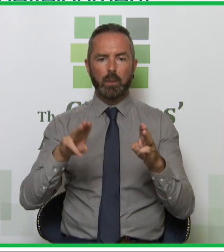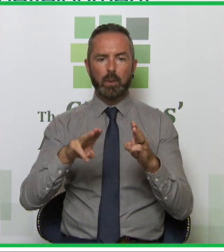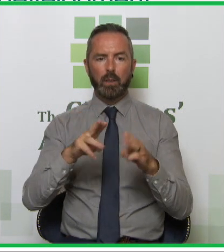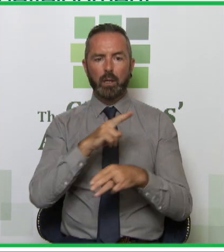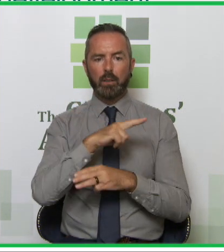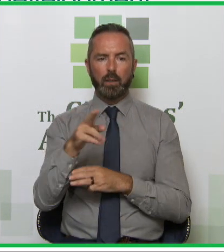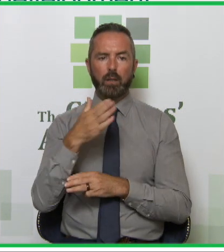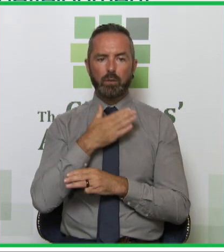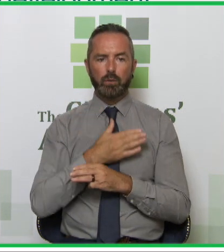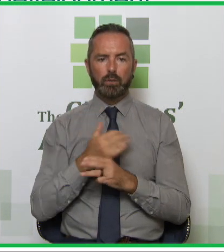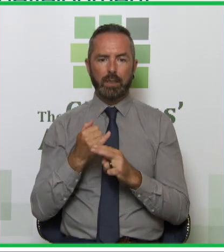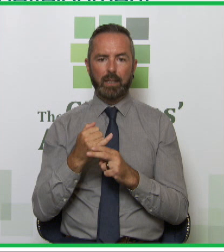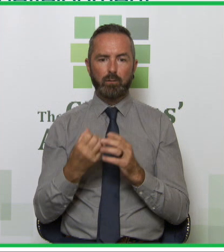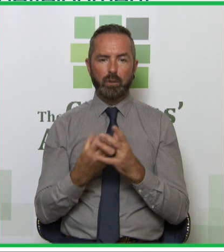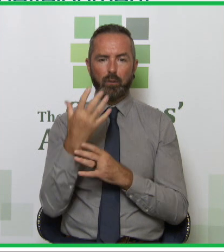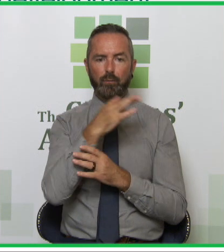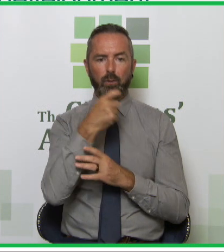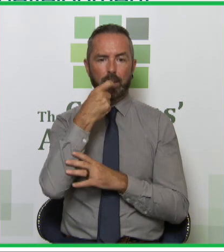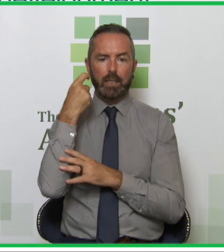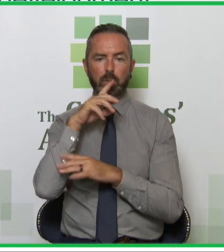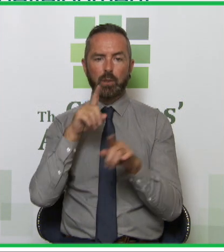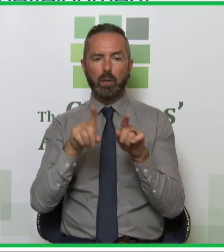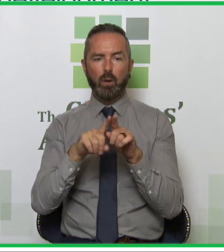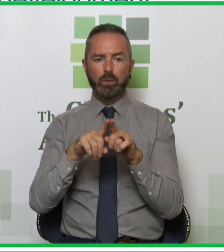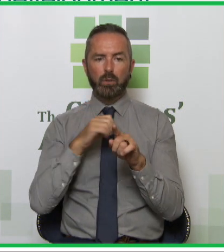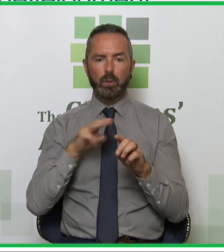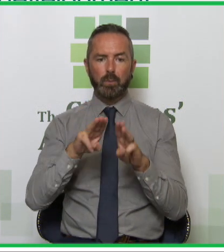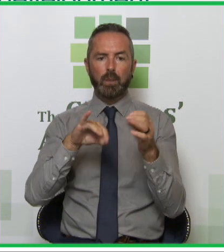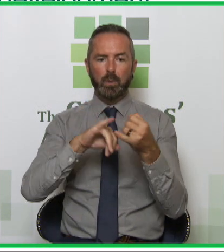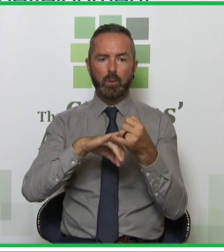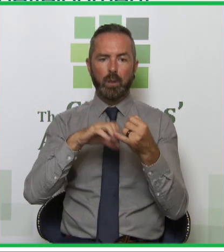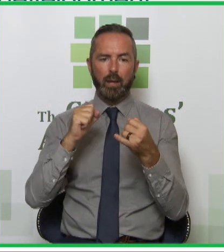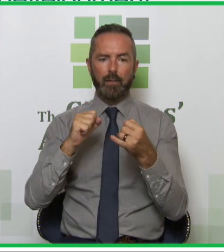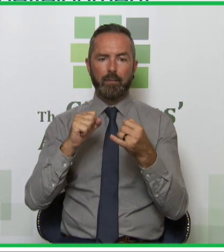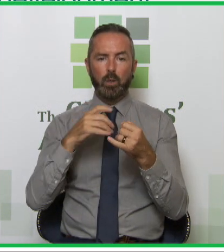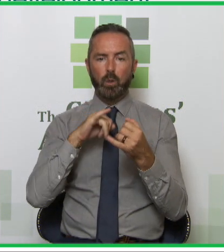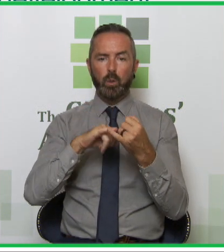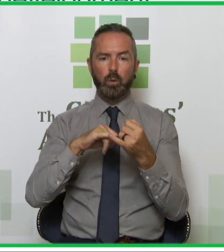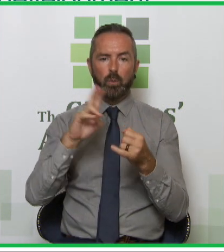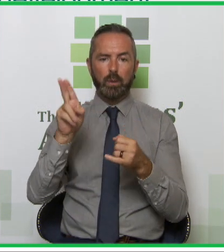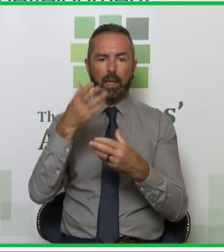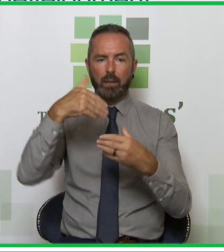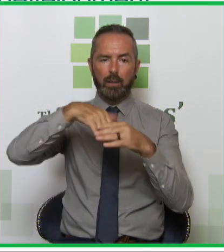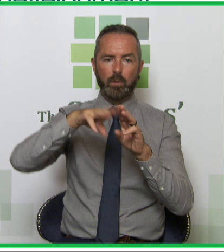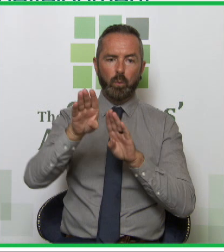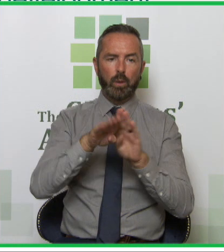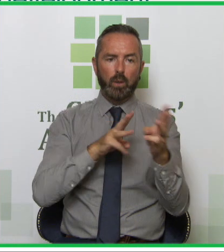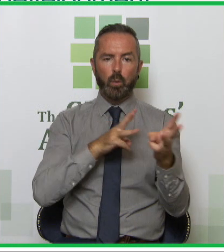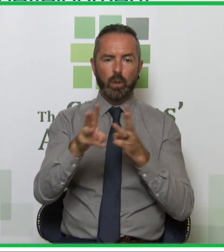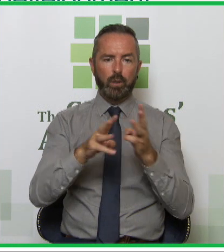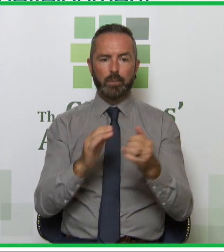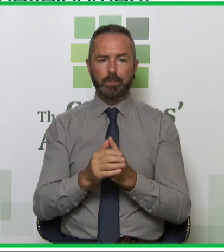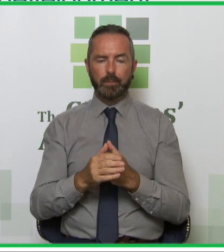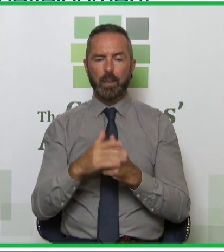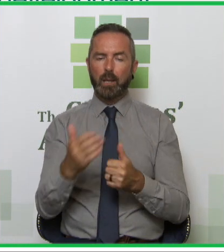only in recovery from addiction, but to people who are at a distance from the labour market. It is our primary contribution